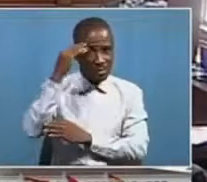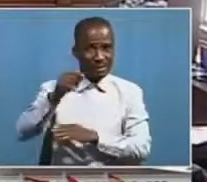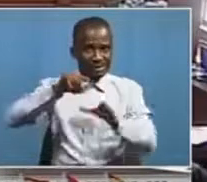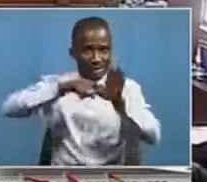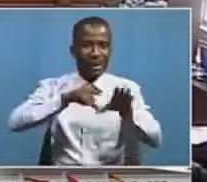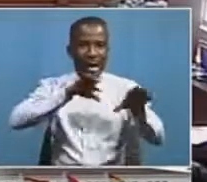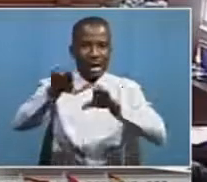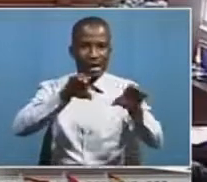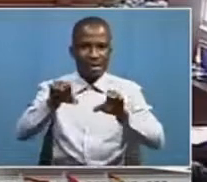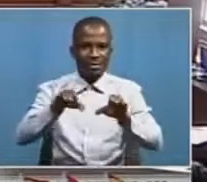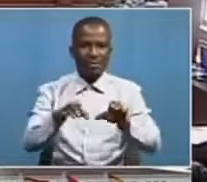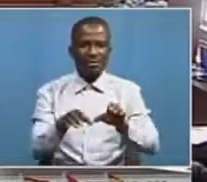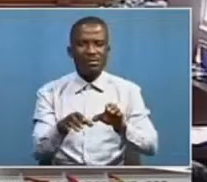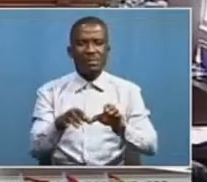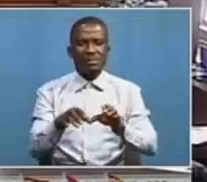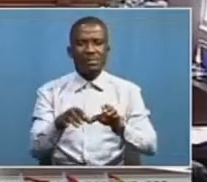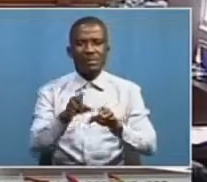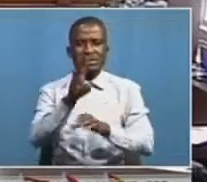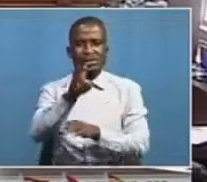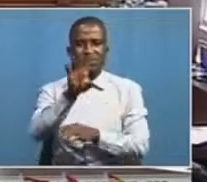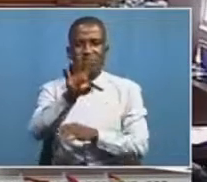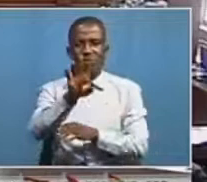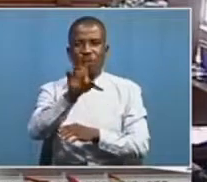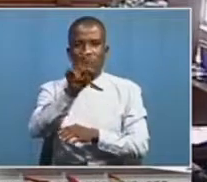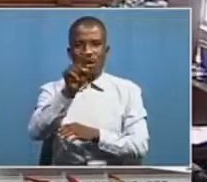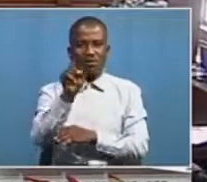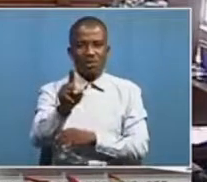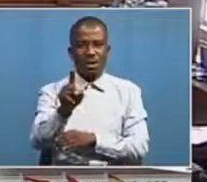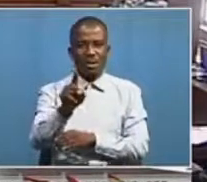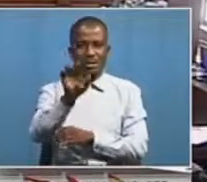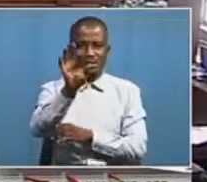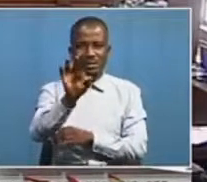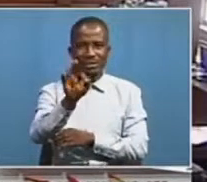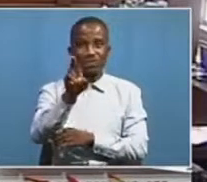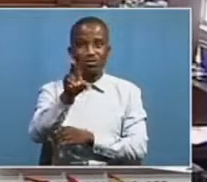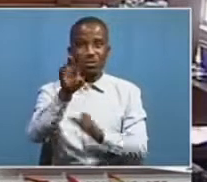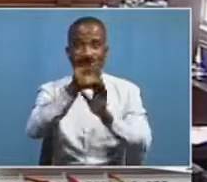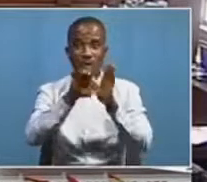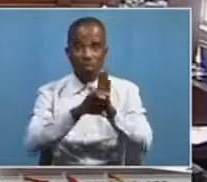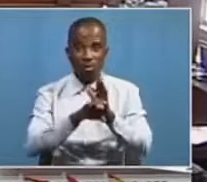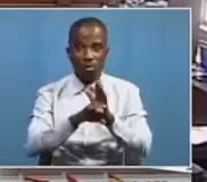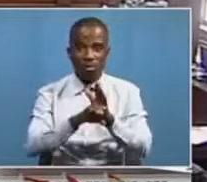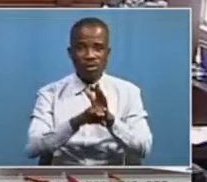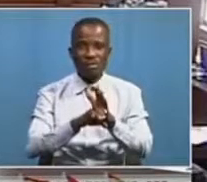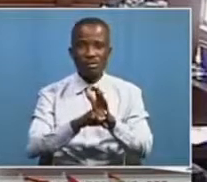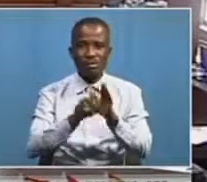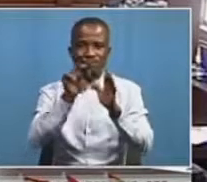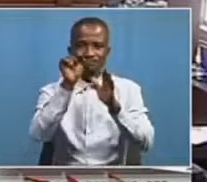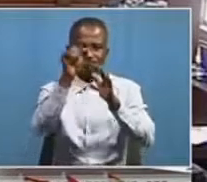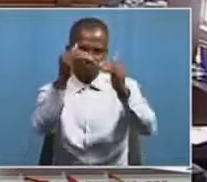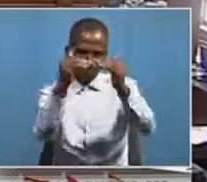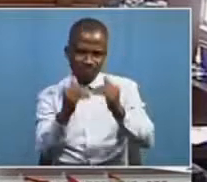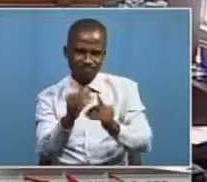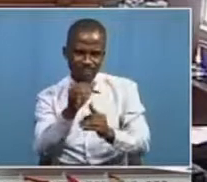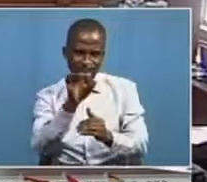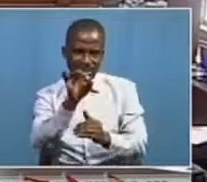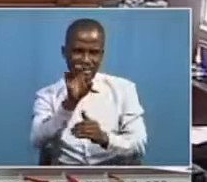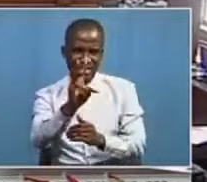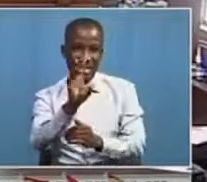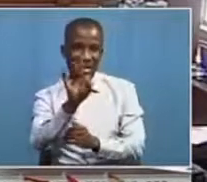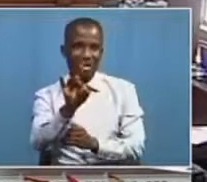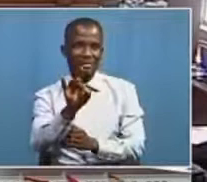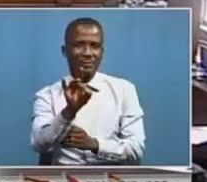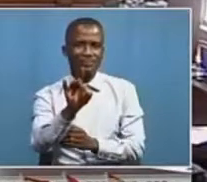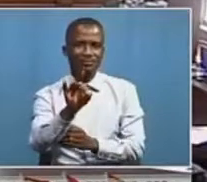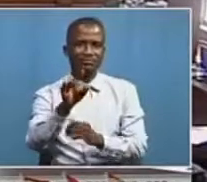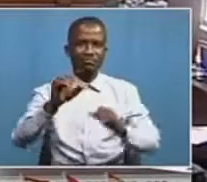are Article 64(1) of the 1992 Constitution and Rule 68A of the Rules of the